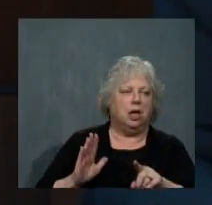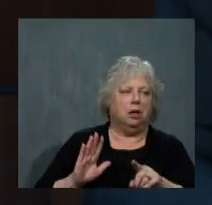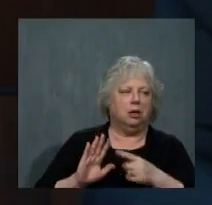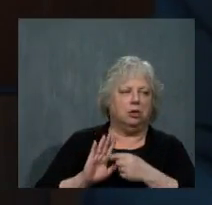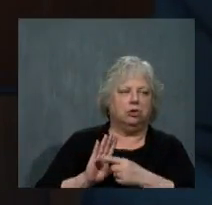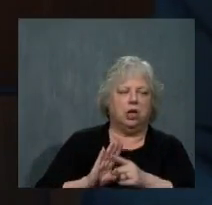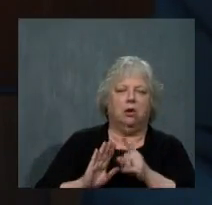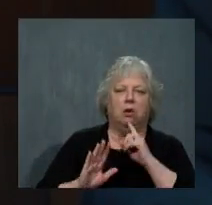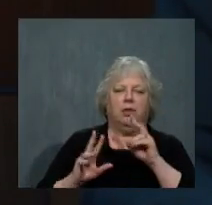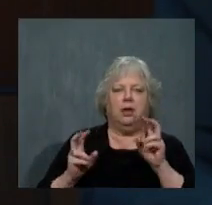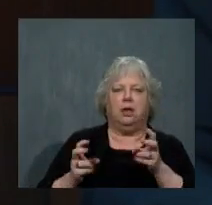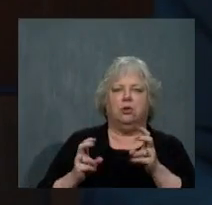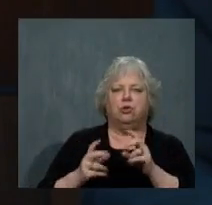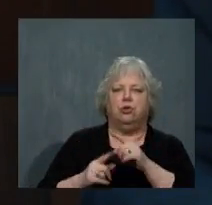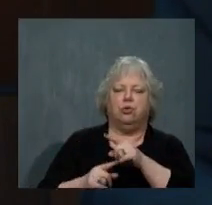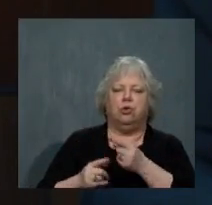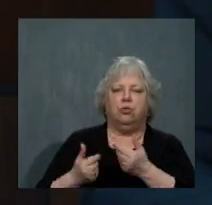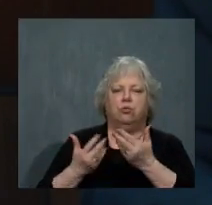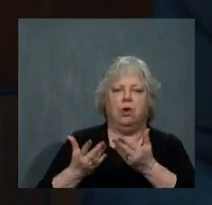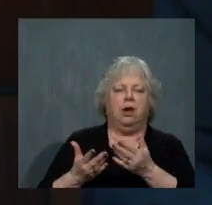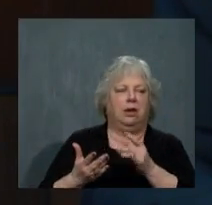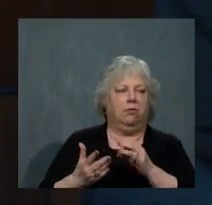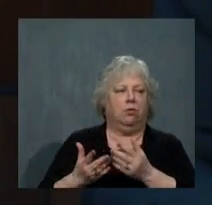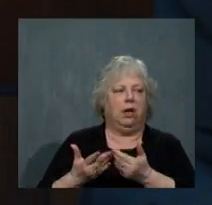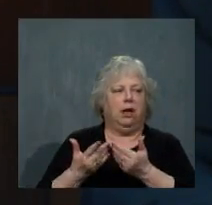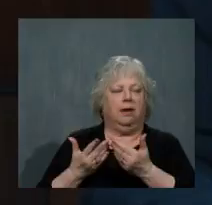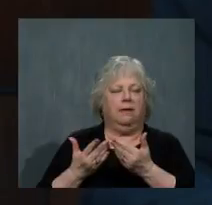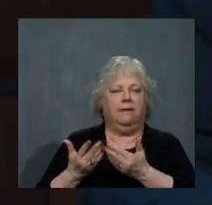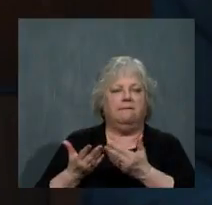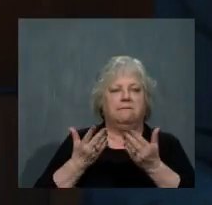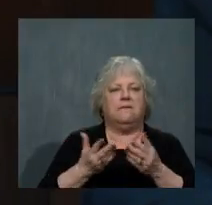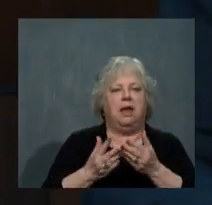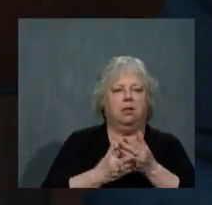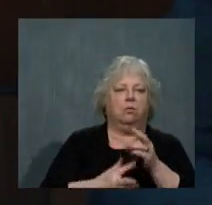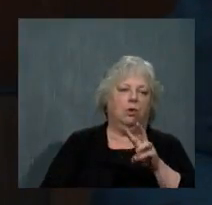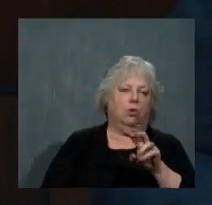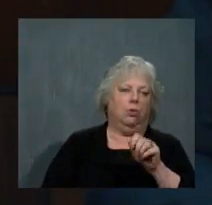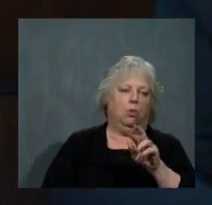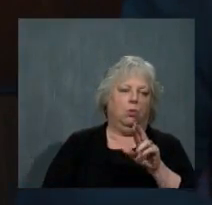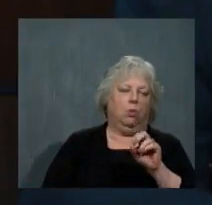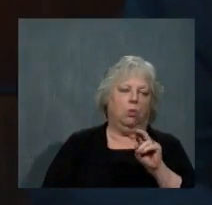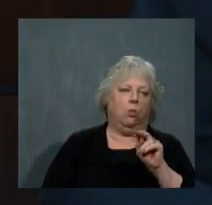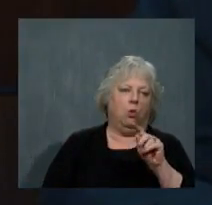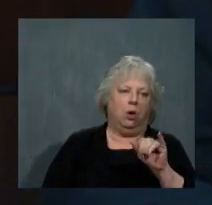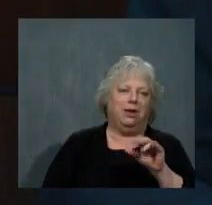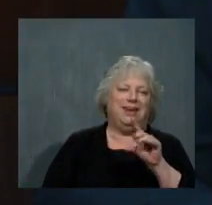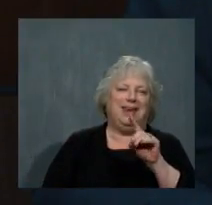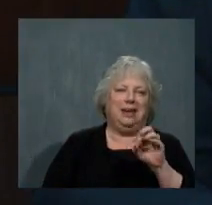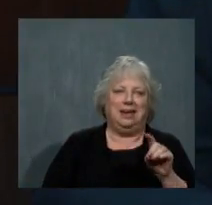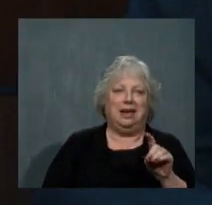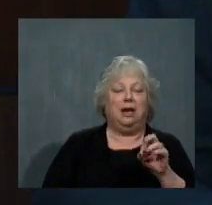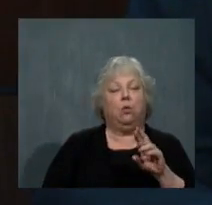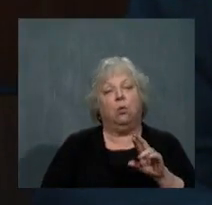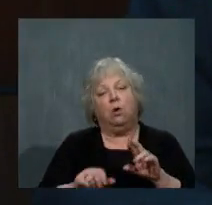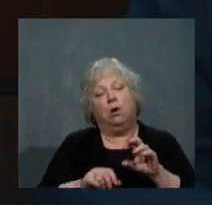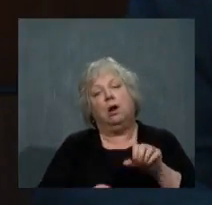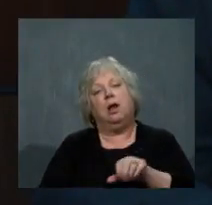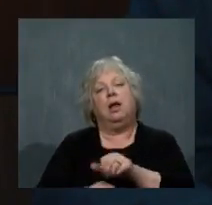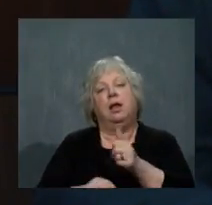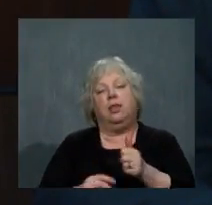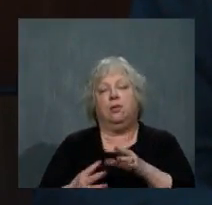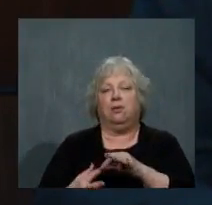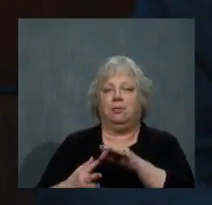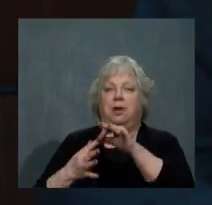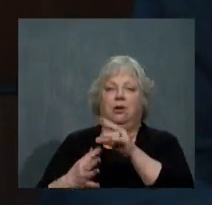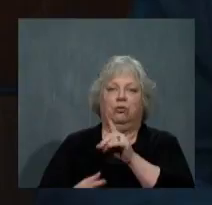the issue that you raised about whether we convey by warranty deed or by other special deed, please. And if that